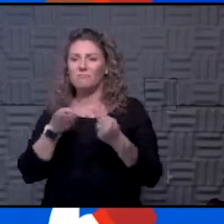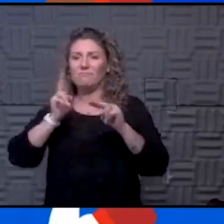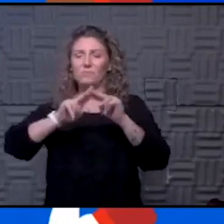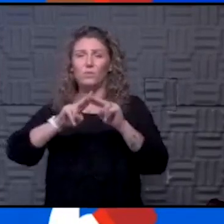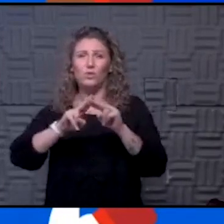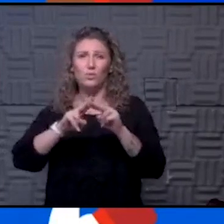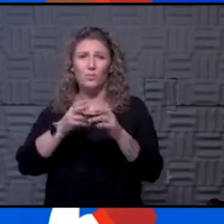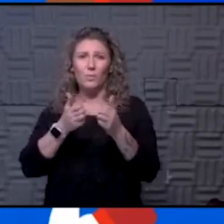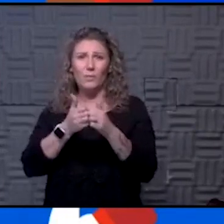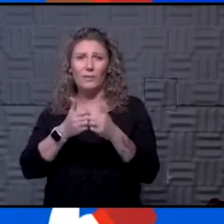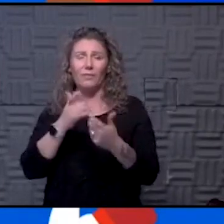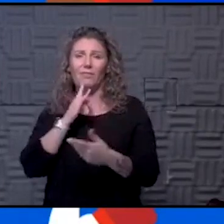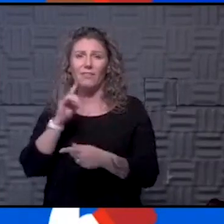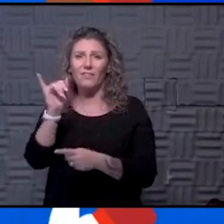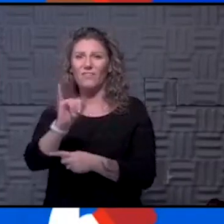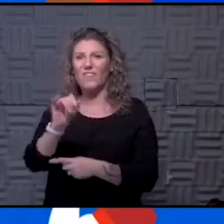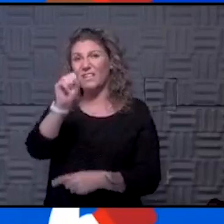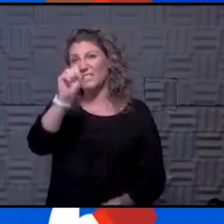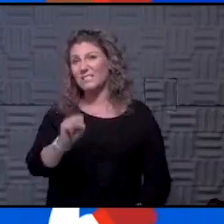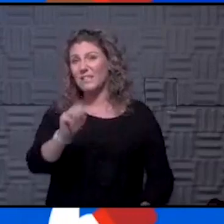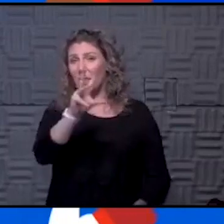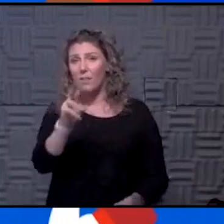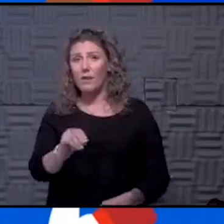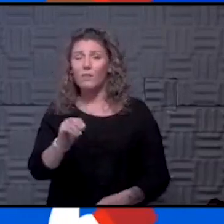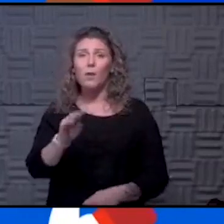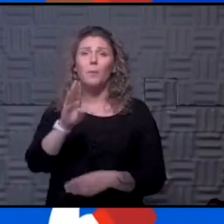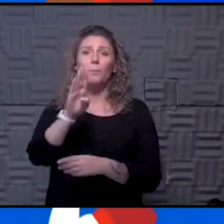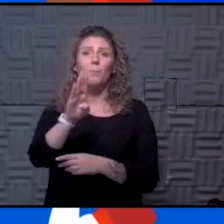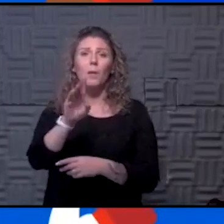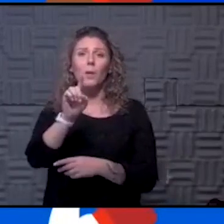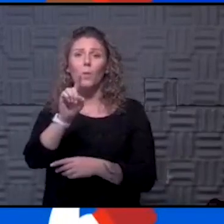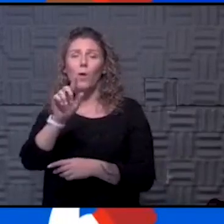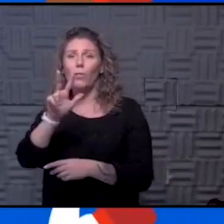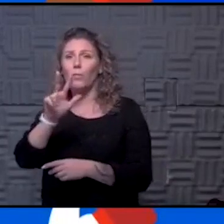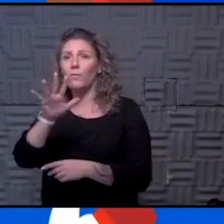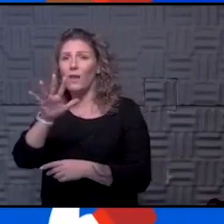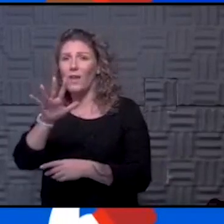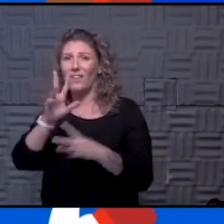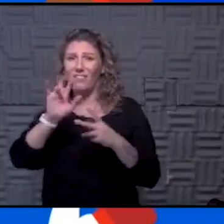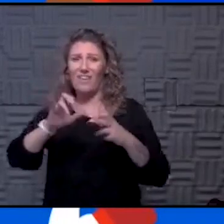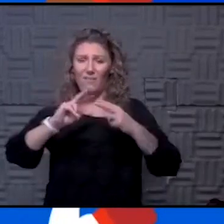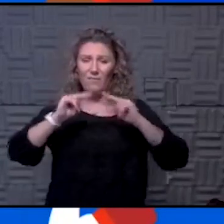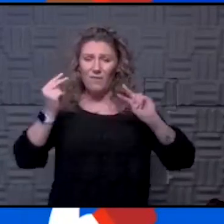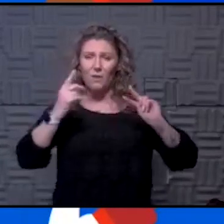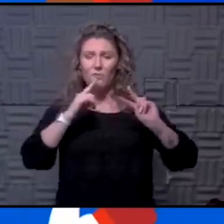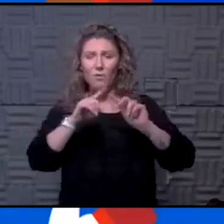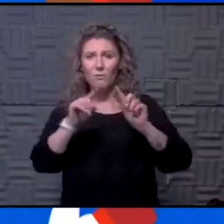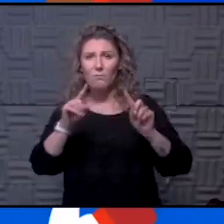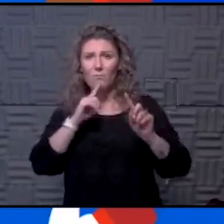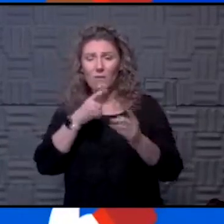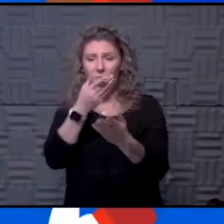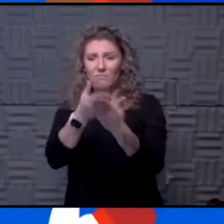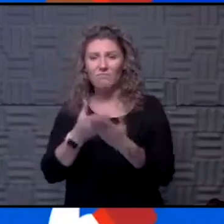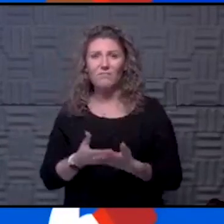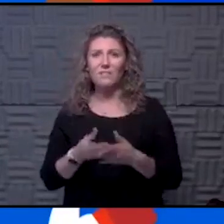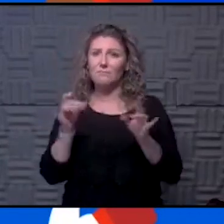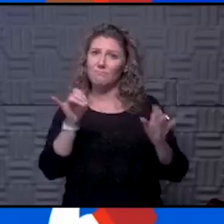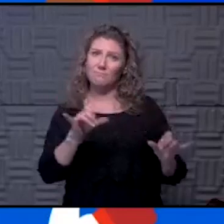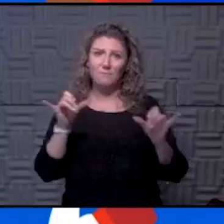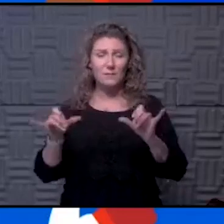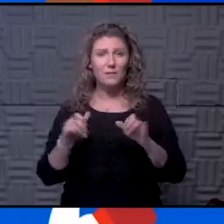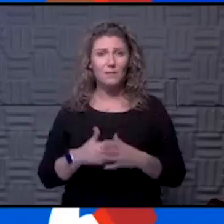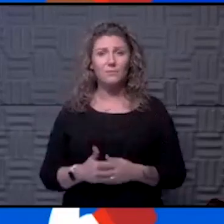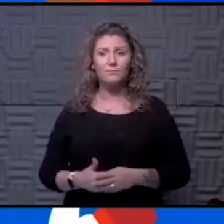infections for the South African B1351 variant. However, the facts remains the same. I